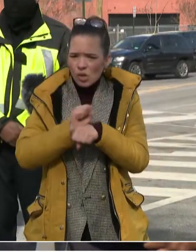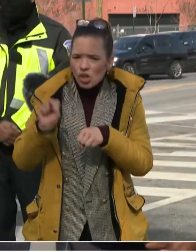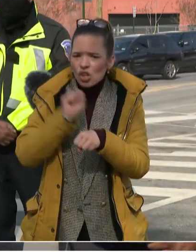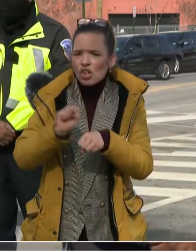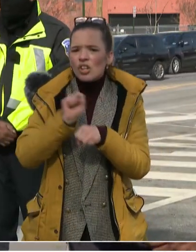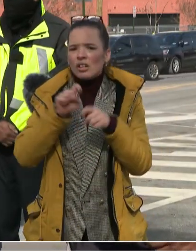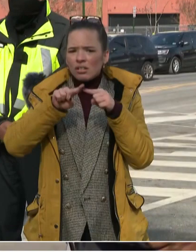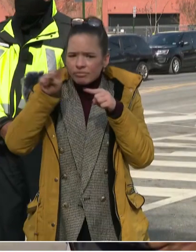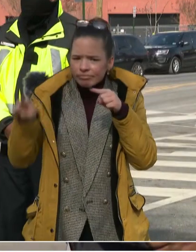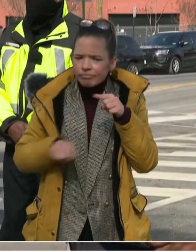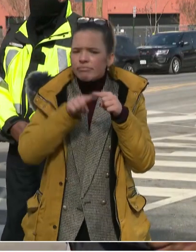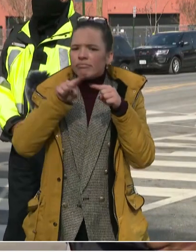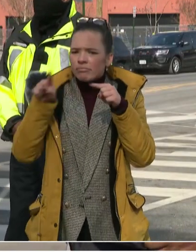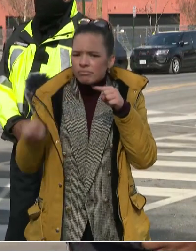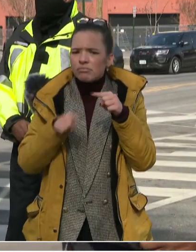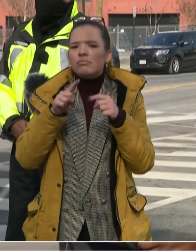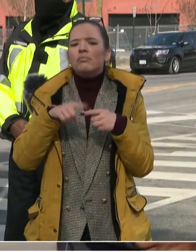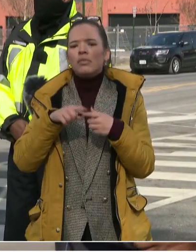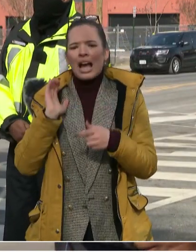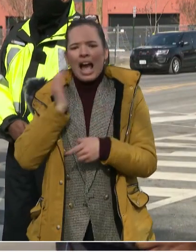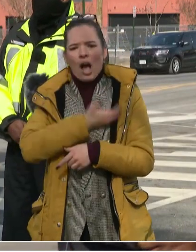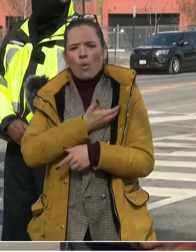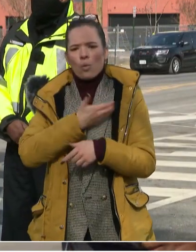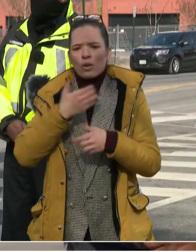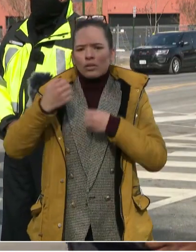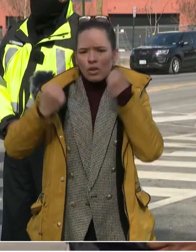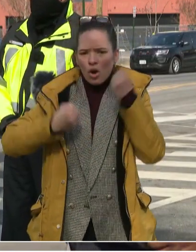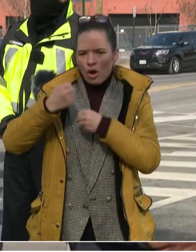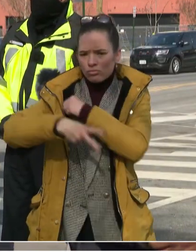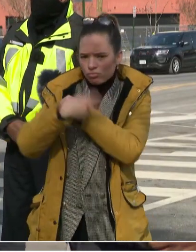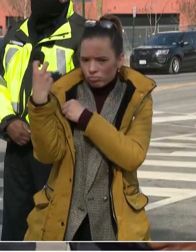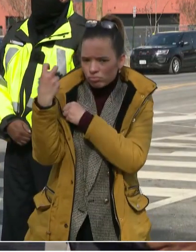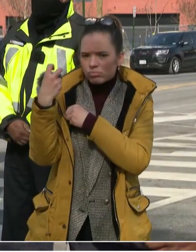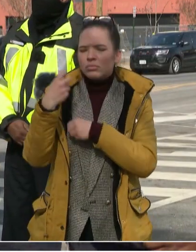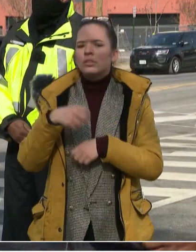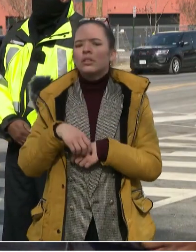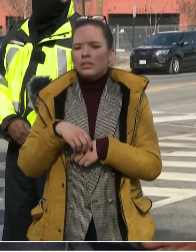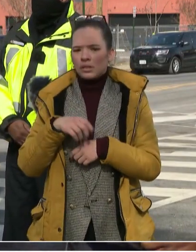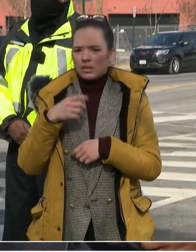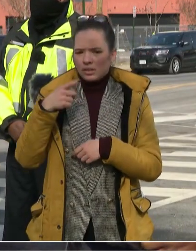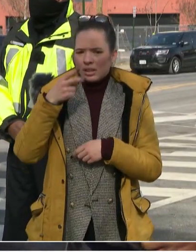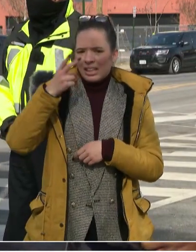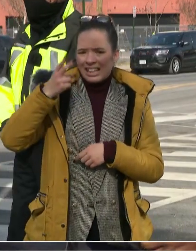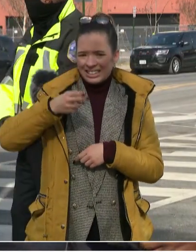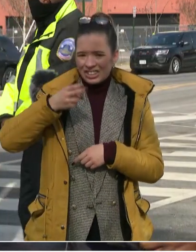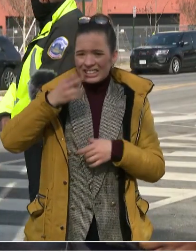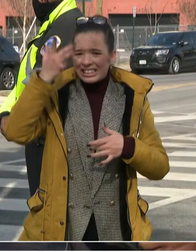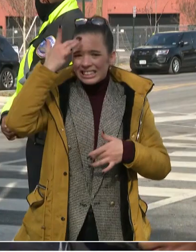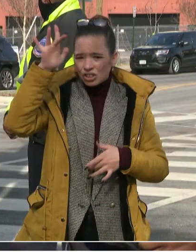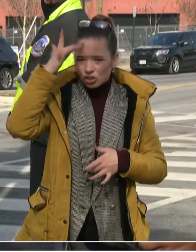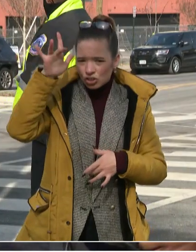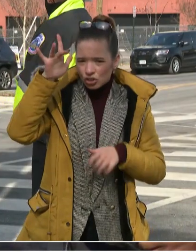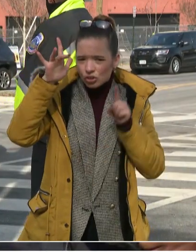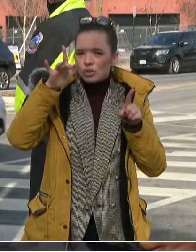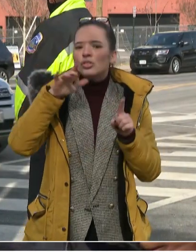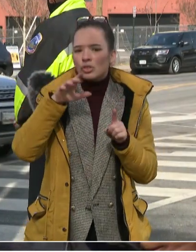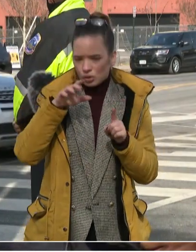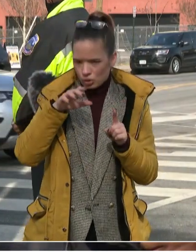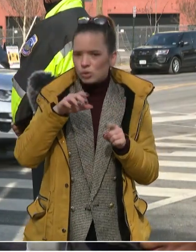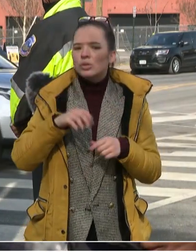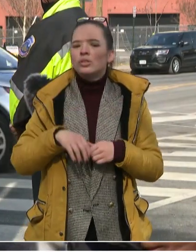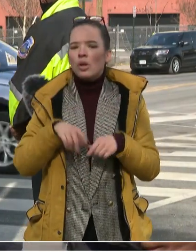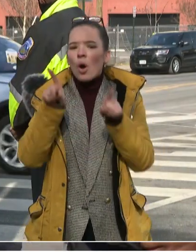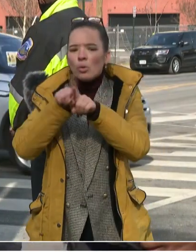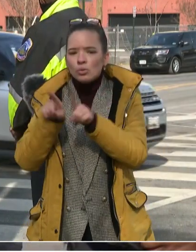our carjacking interdiction unit, the PGPD's gun intelligence unit is hard at work to investigate each arrest for those who